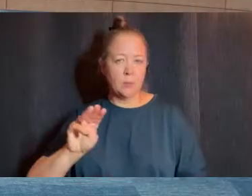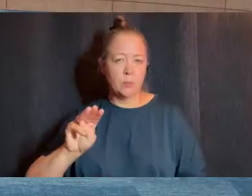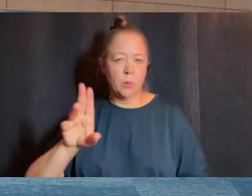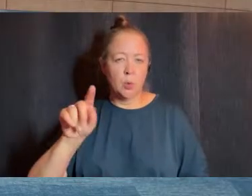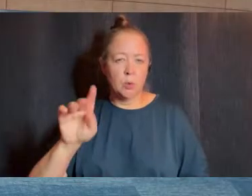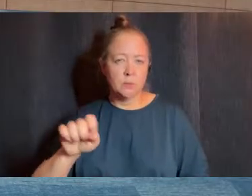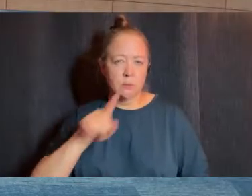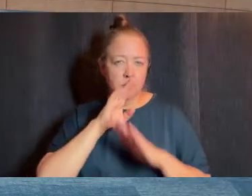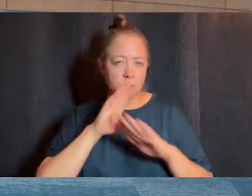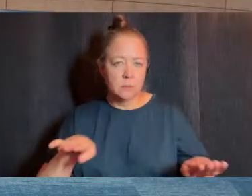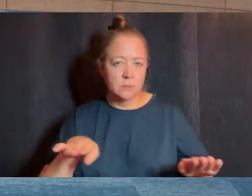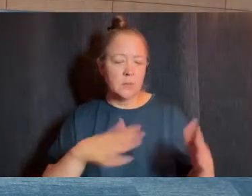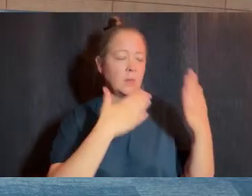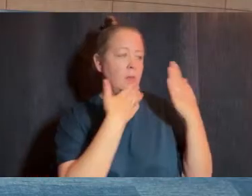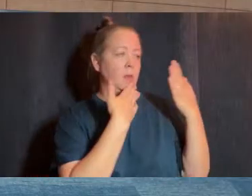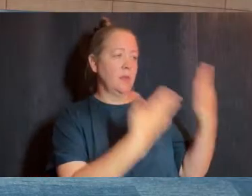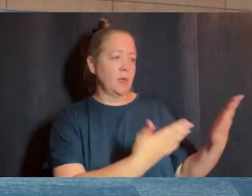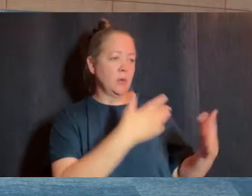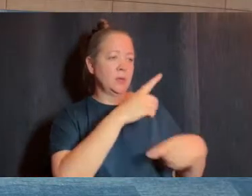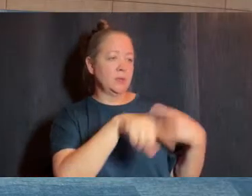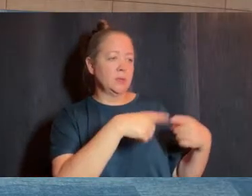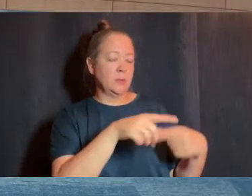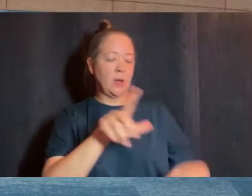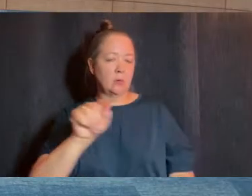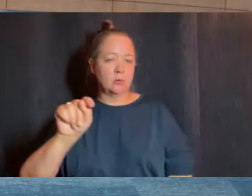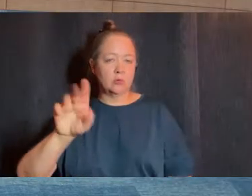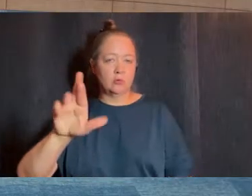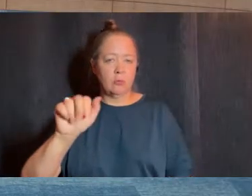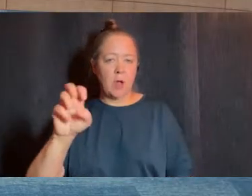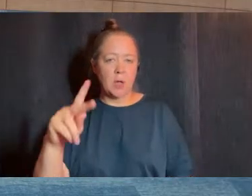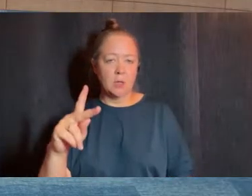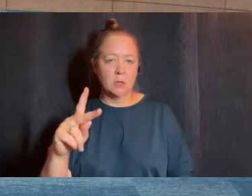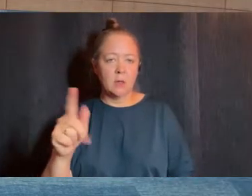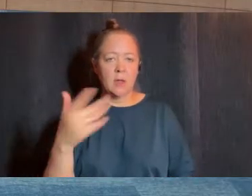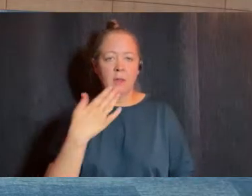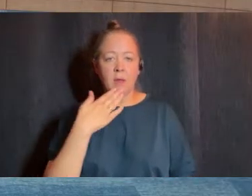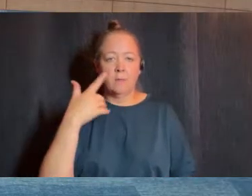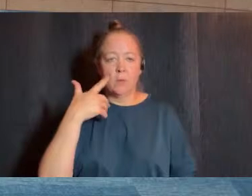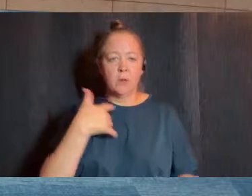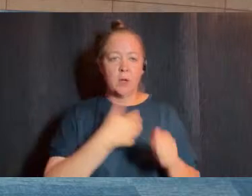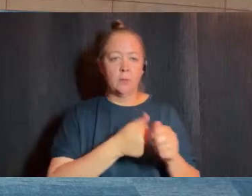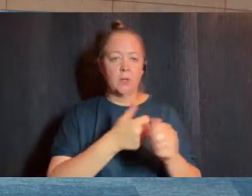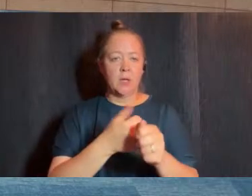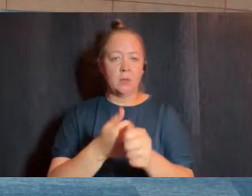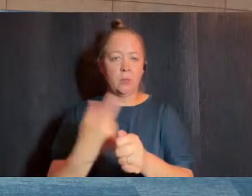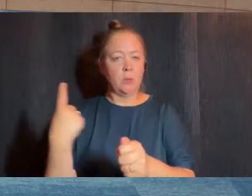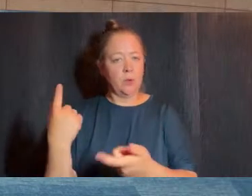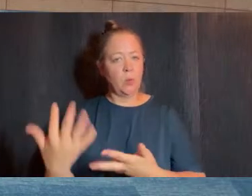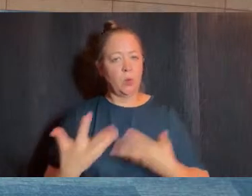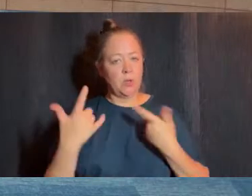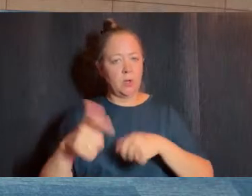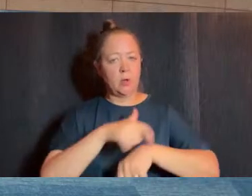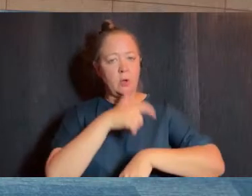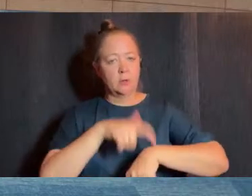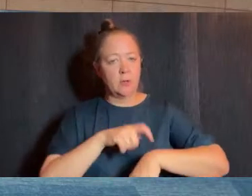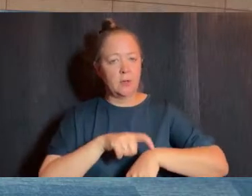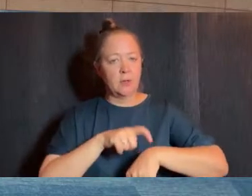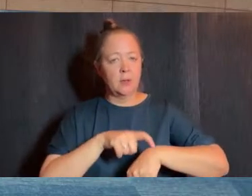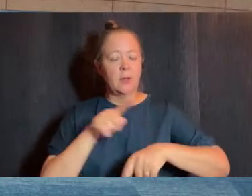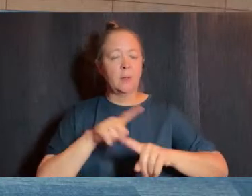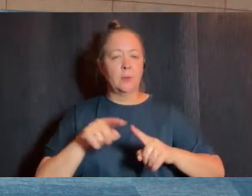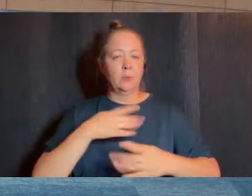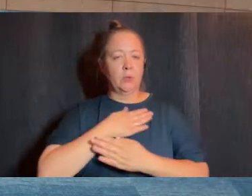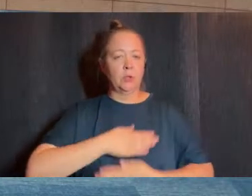Thank you. This is about the track. So thank you for that update. It's a long time coming, but I appreciate it.